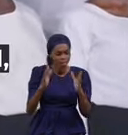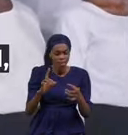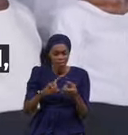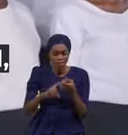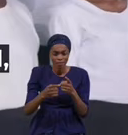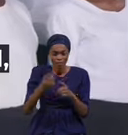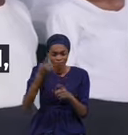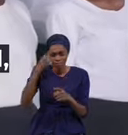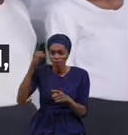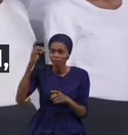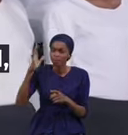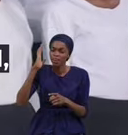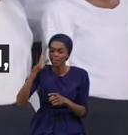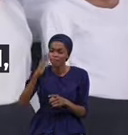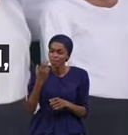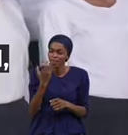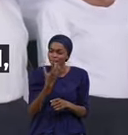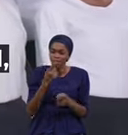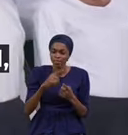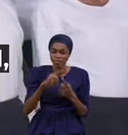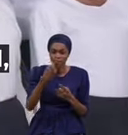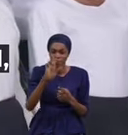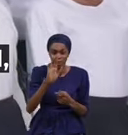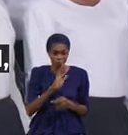for the Holy Spirit to your